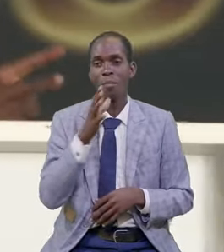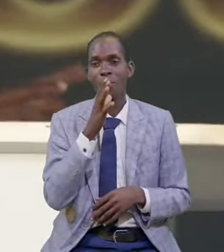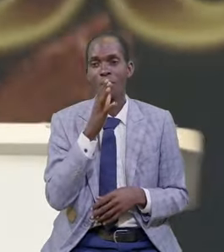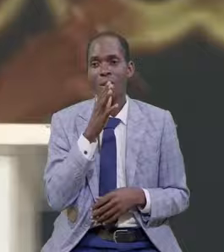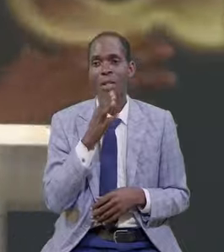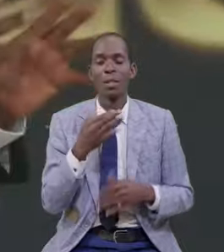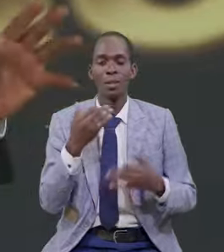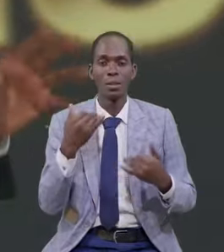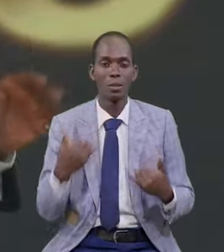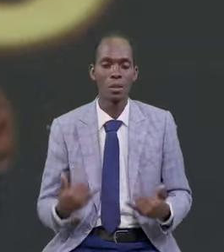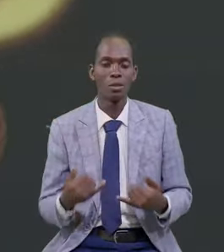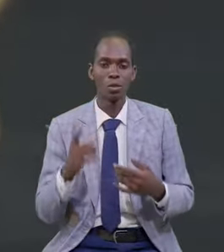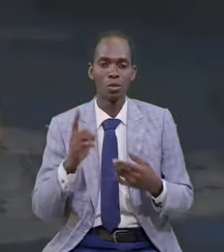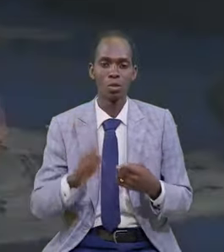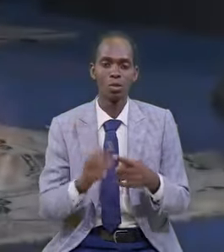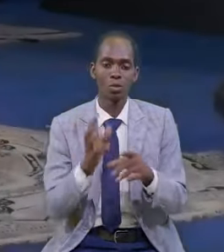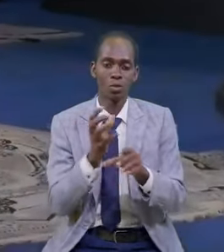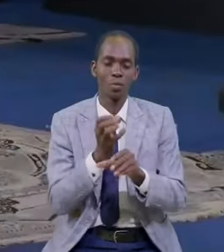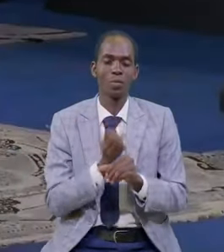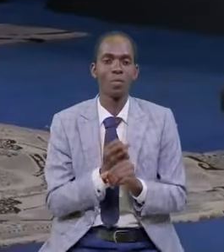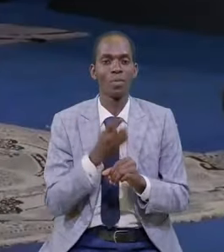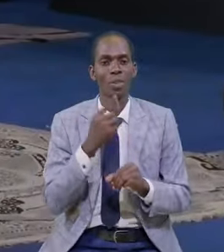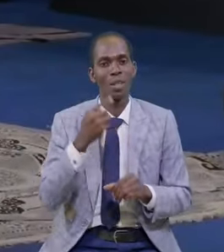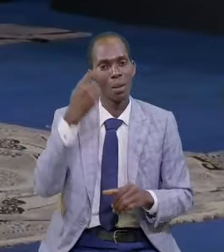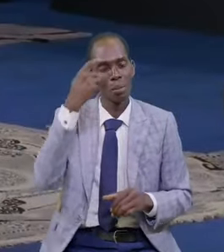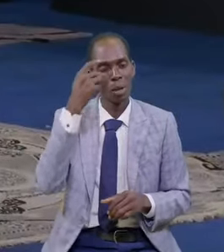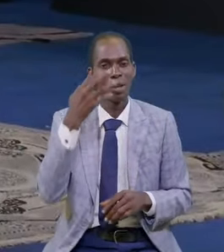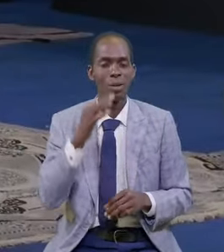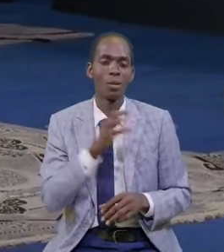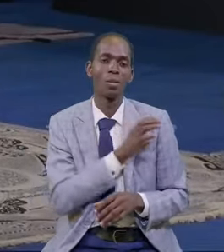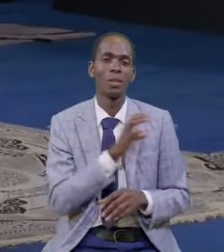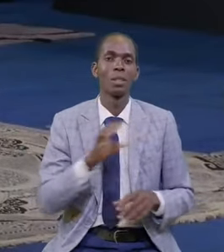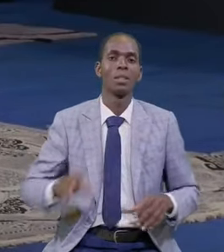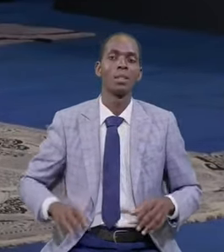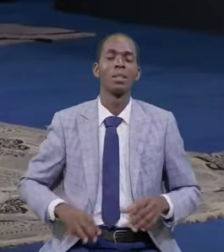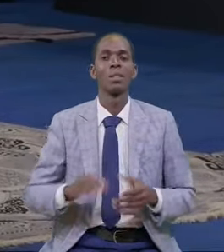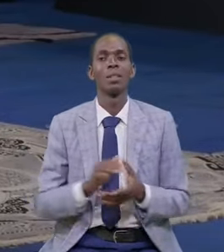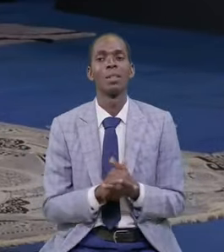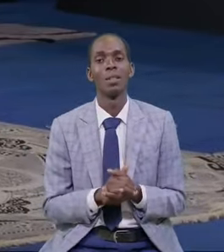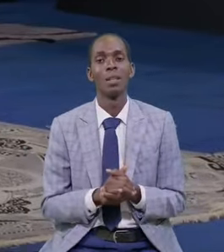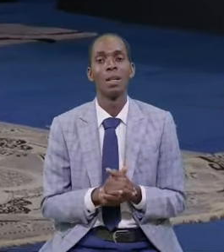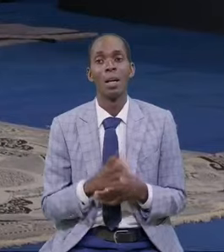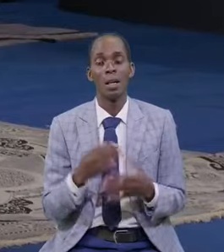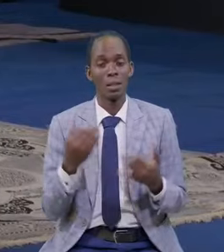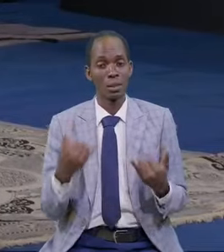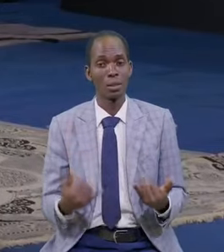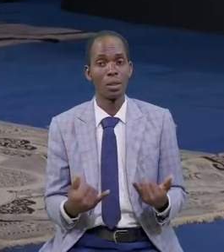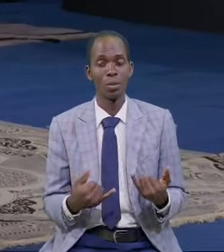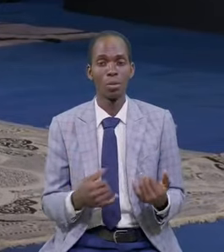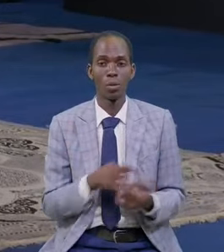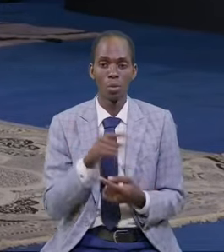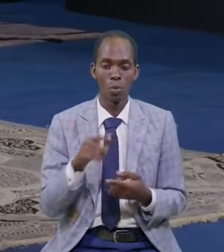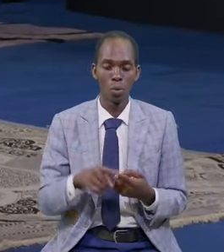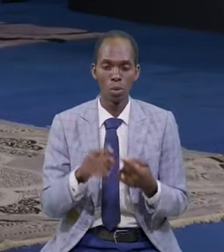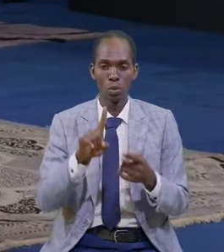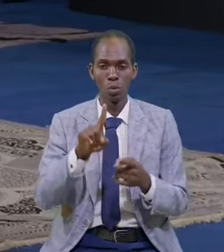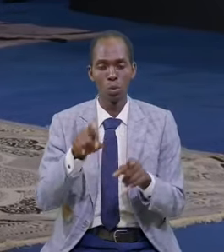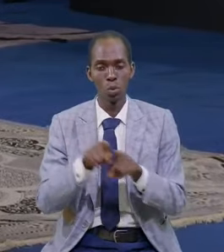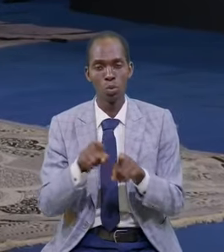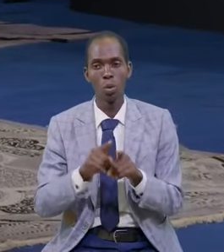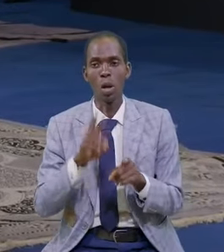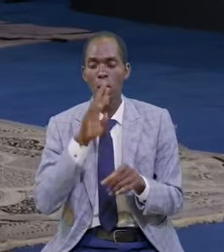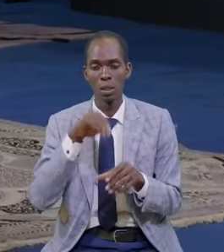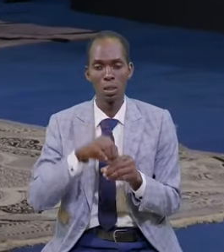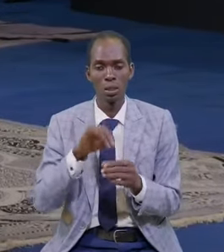on the mind of Christ and you come to the crossroad can take the mind of that